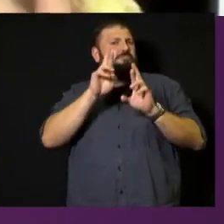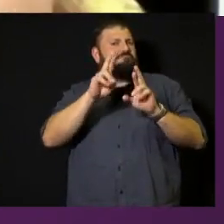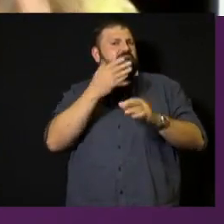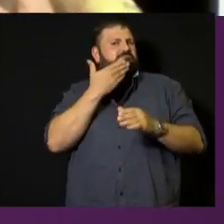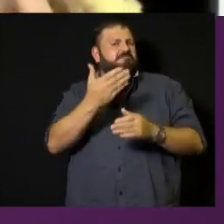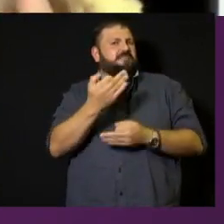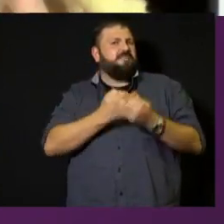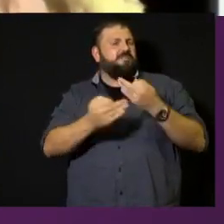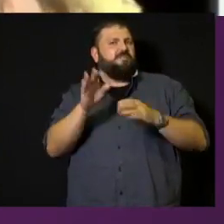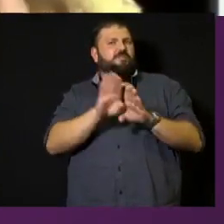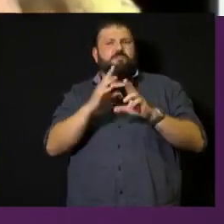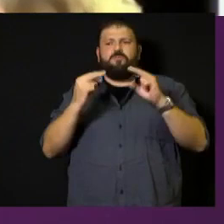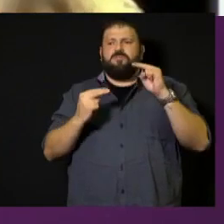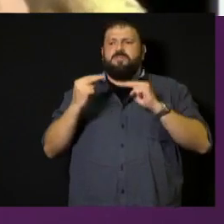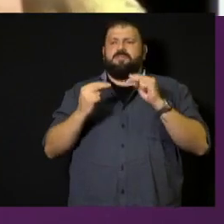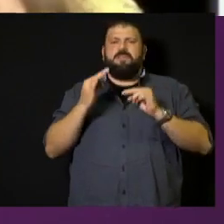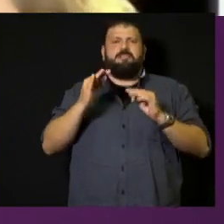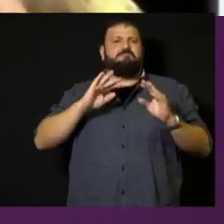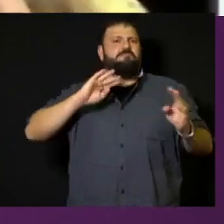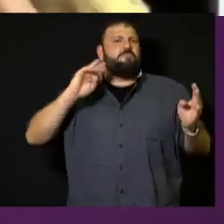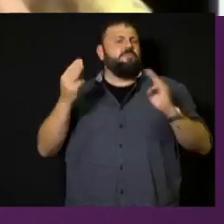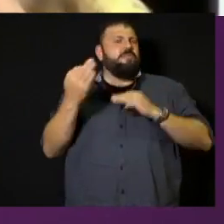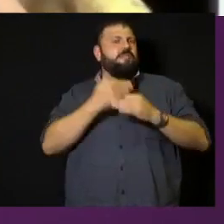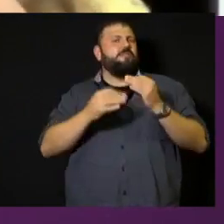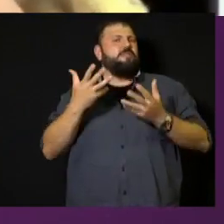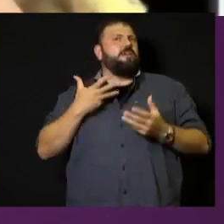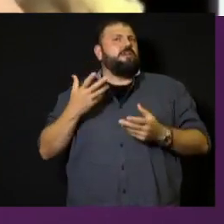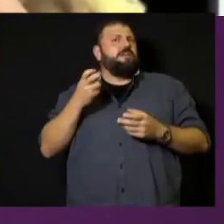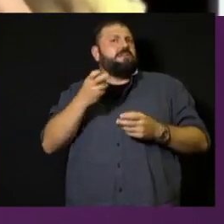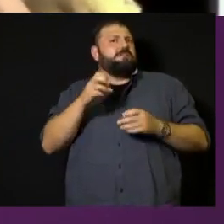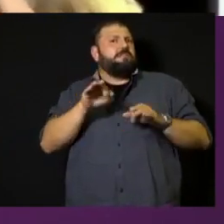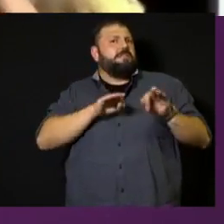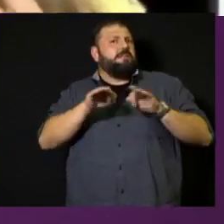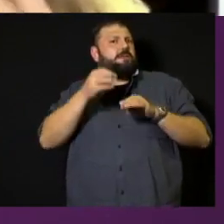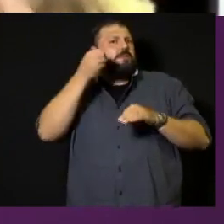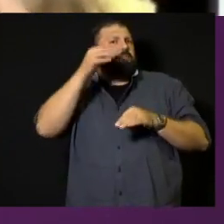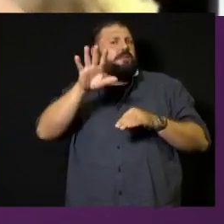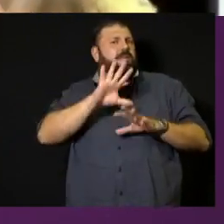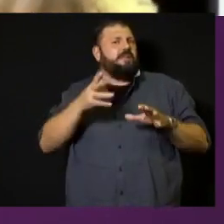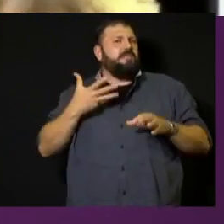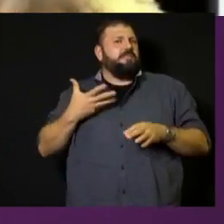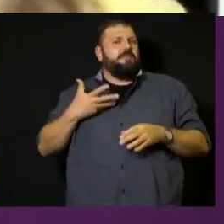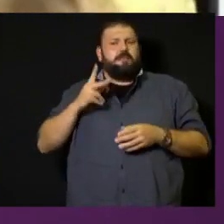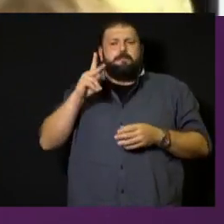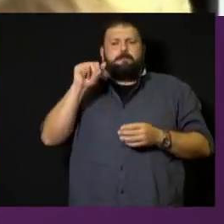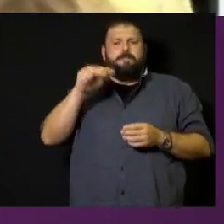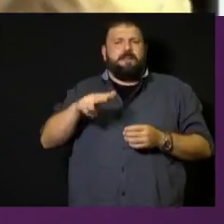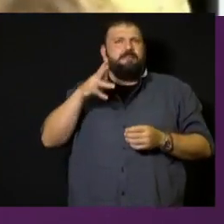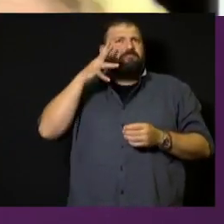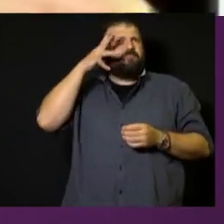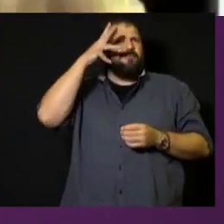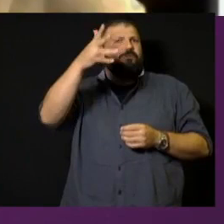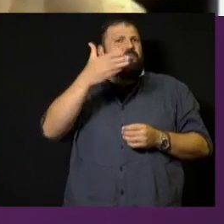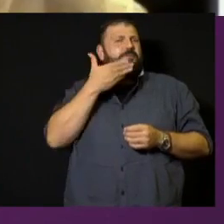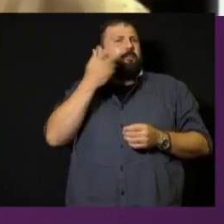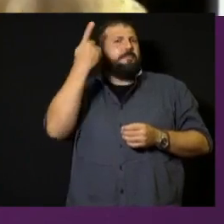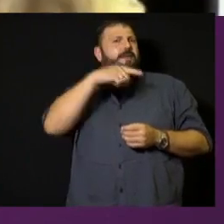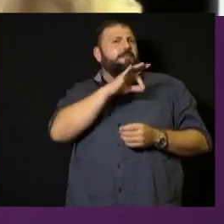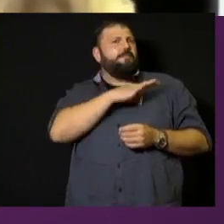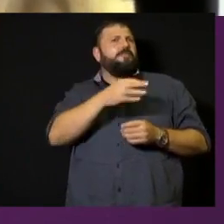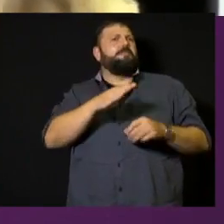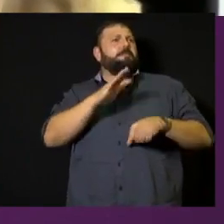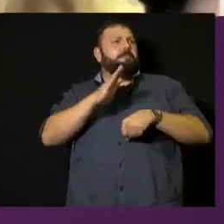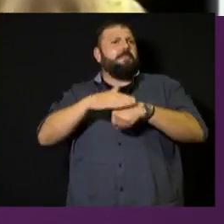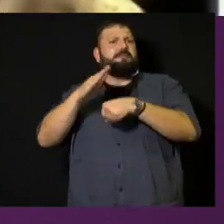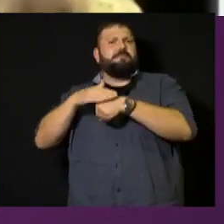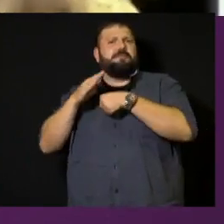is a worldwide company with a very good future plan to